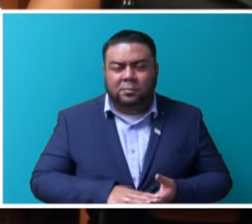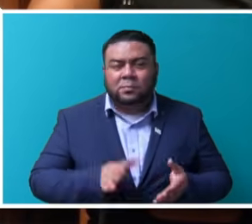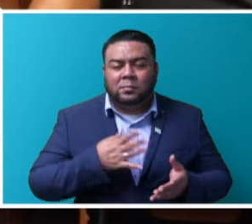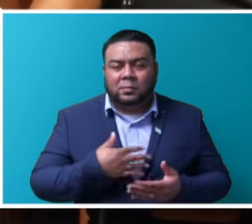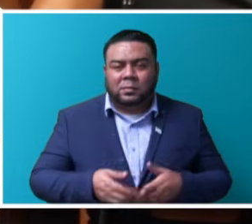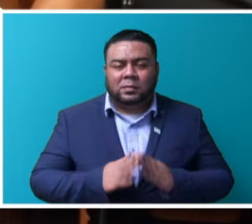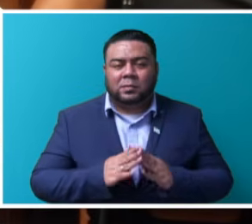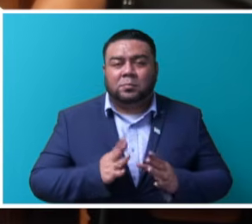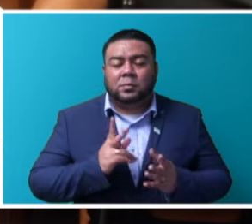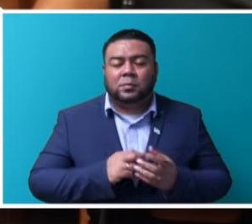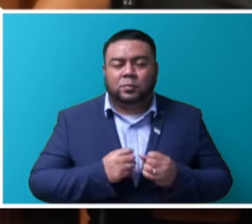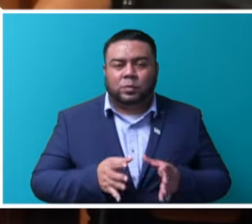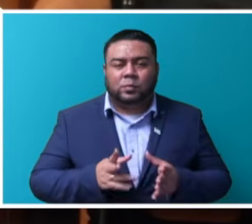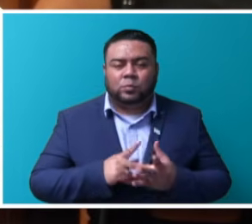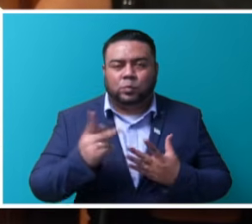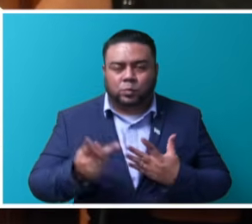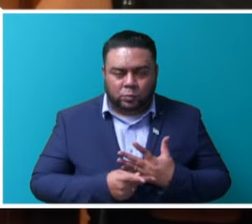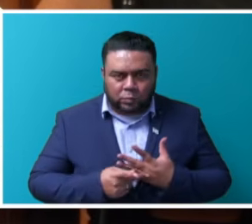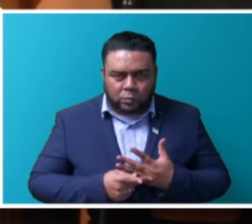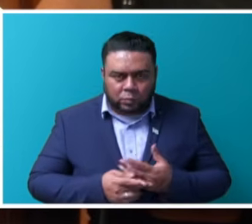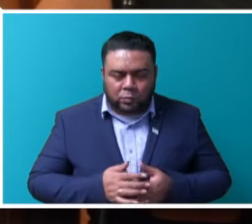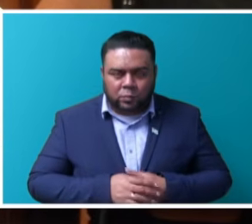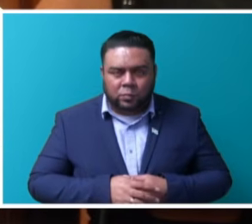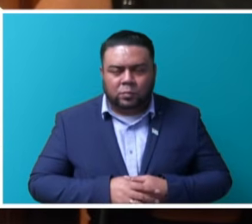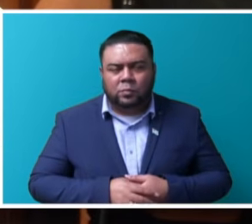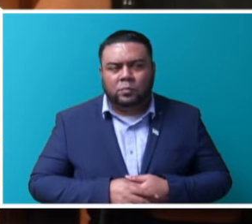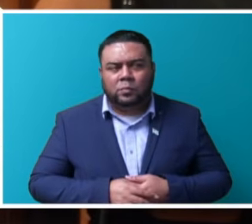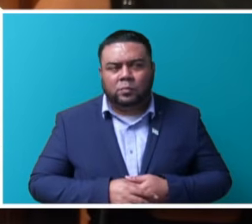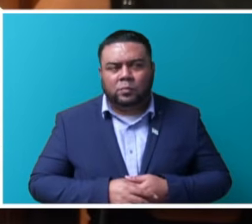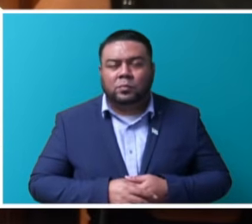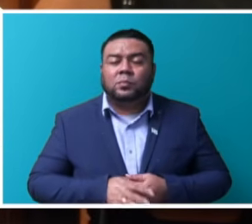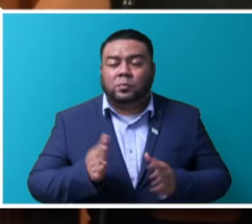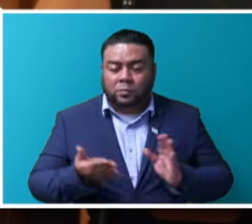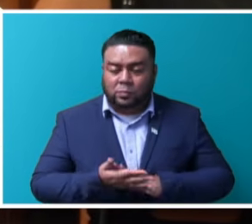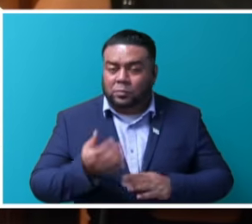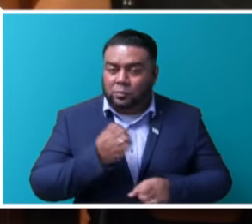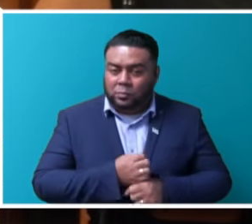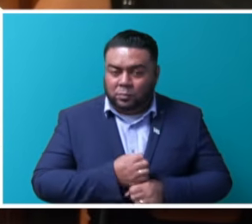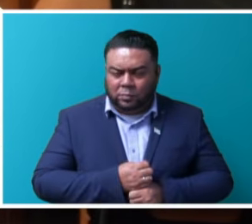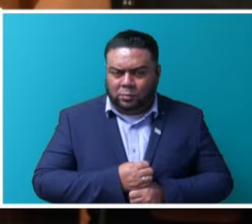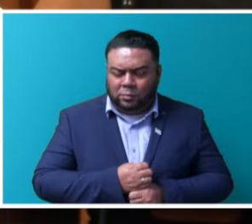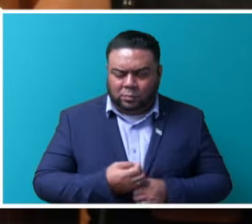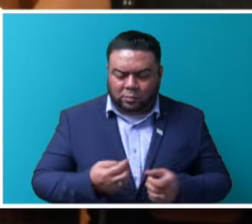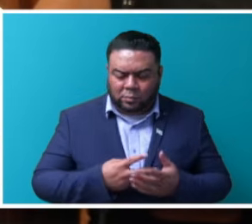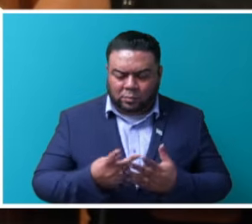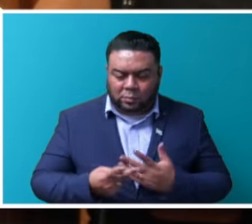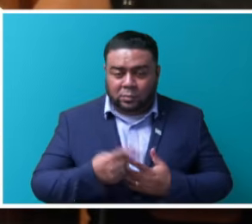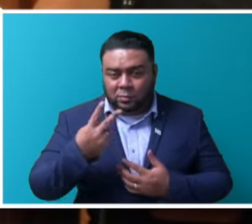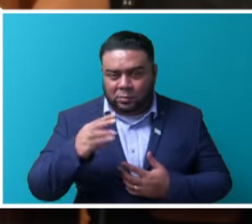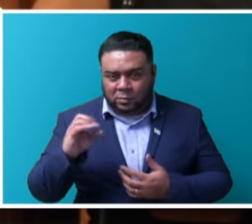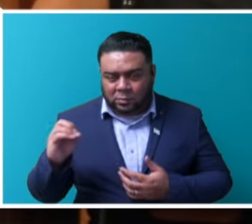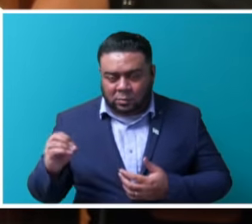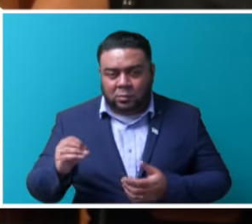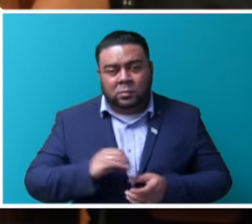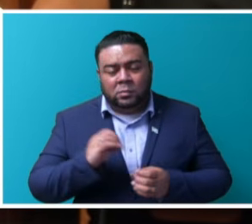support programs, fostering entrepreneurship and innovation. Under the employment taxation scheme, the 300% tax